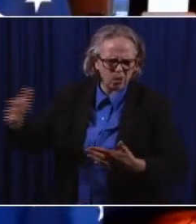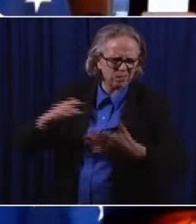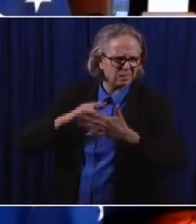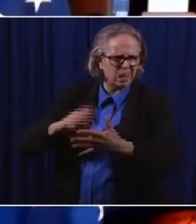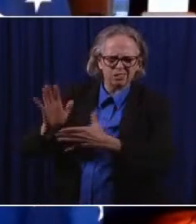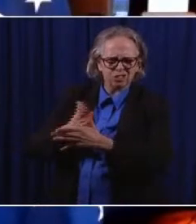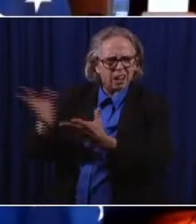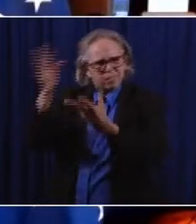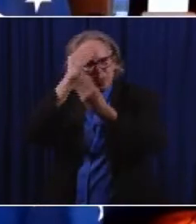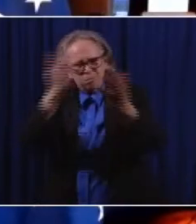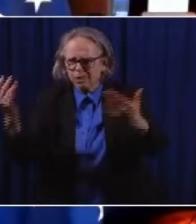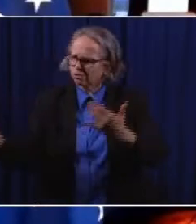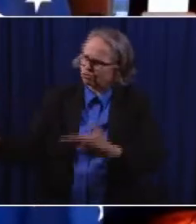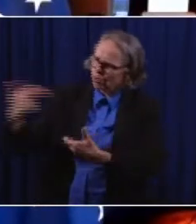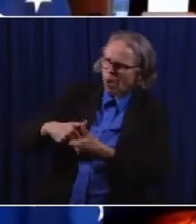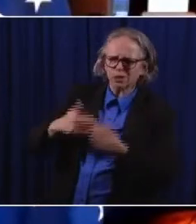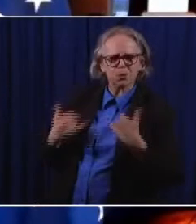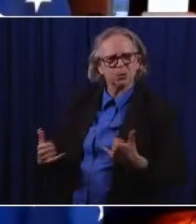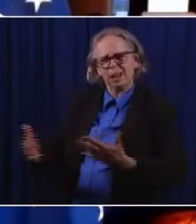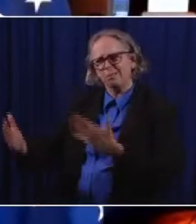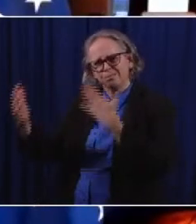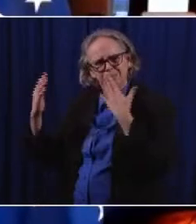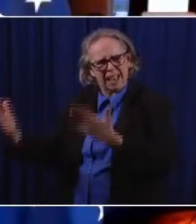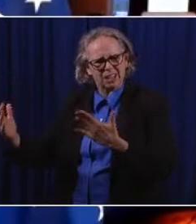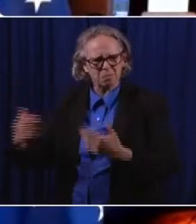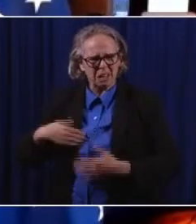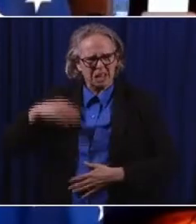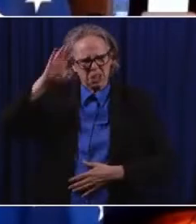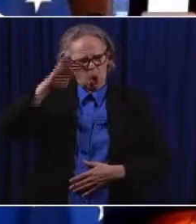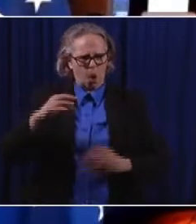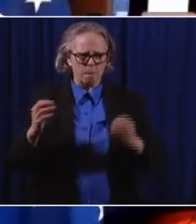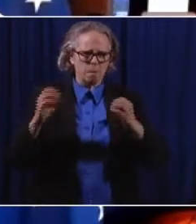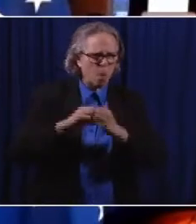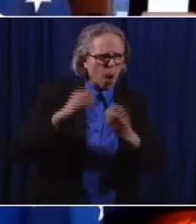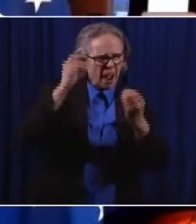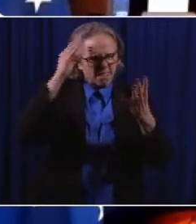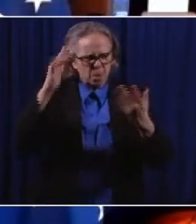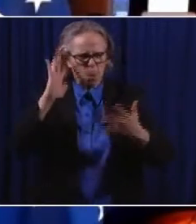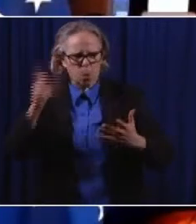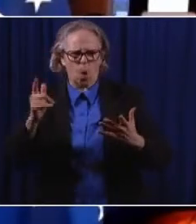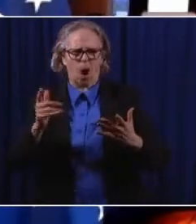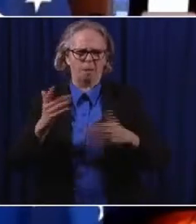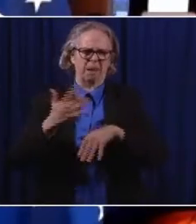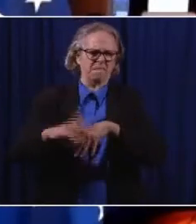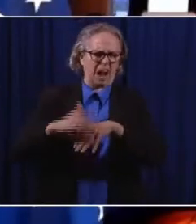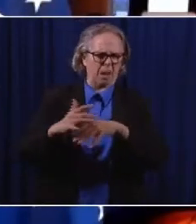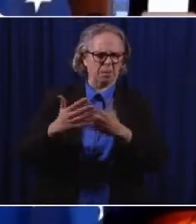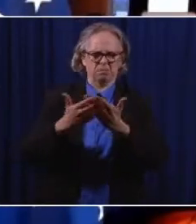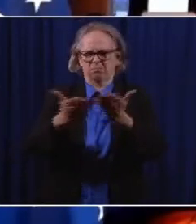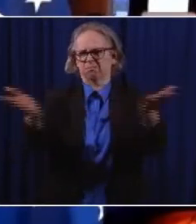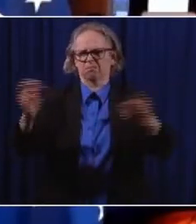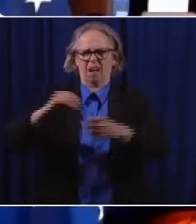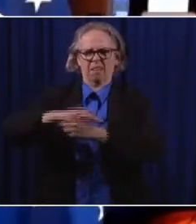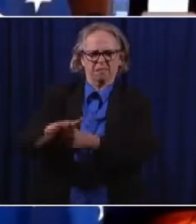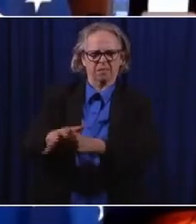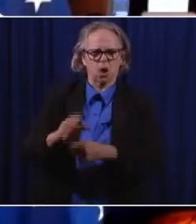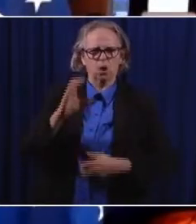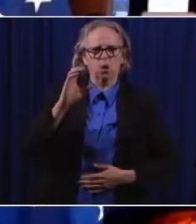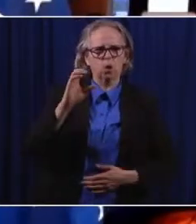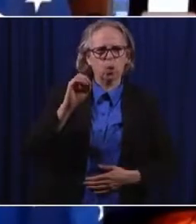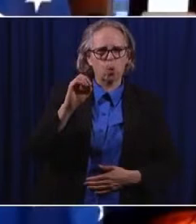know that more information about the study will be available on our coronavirus website under